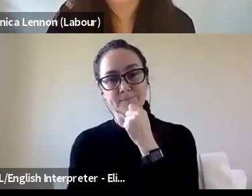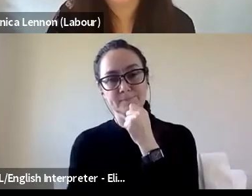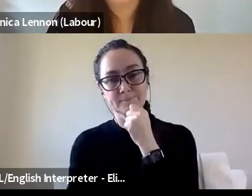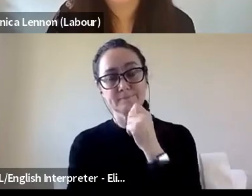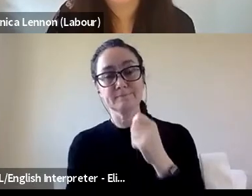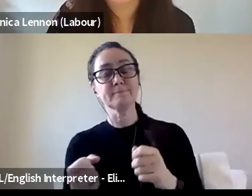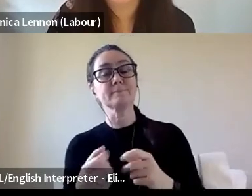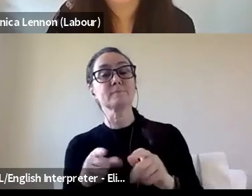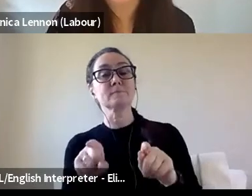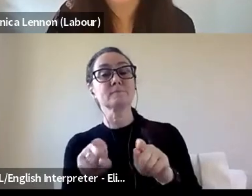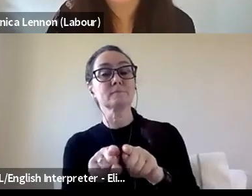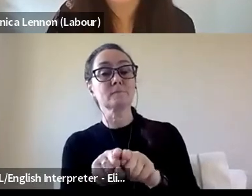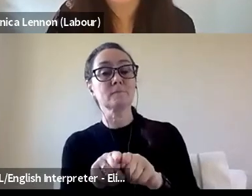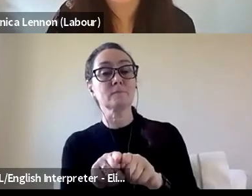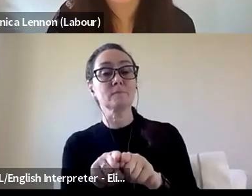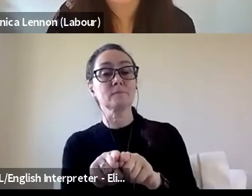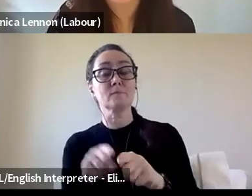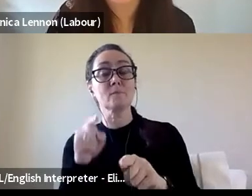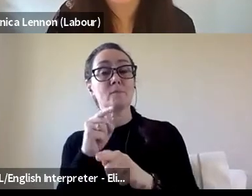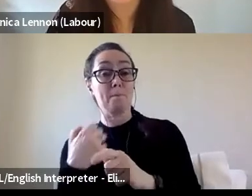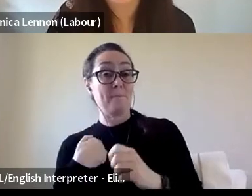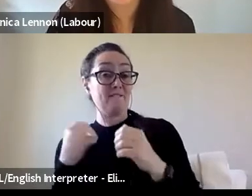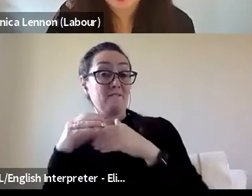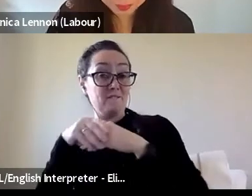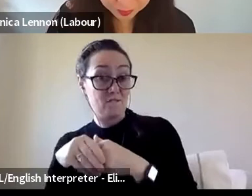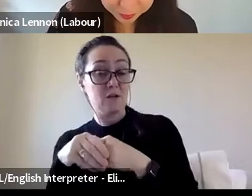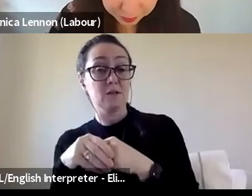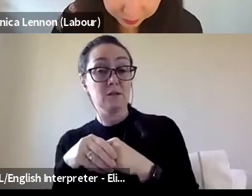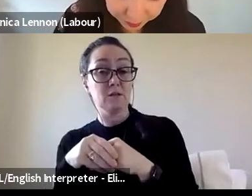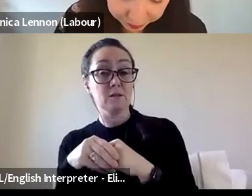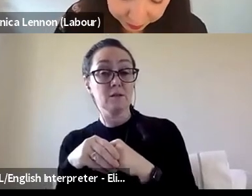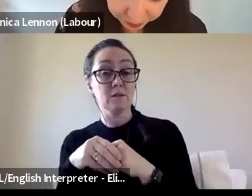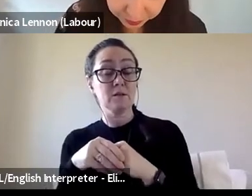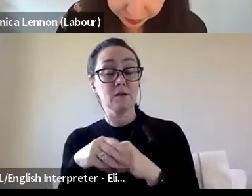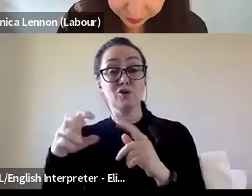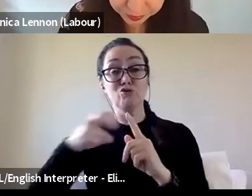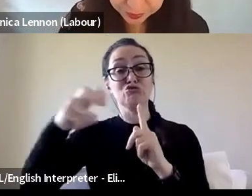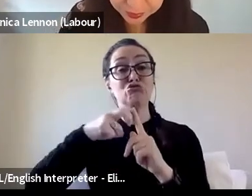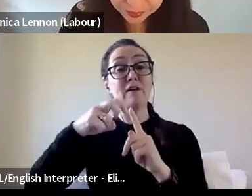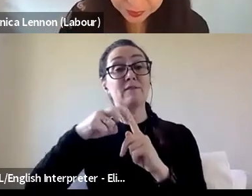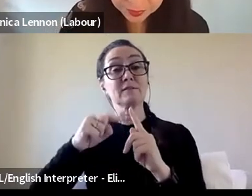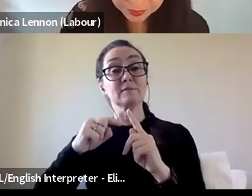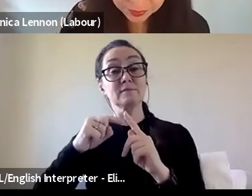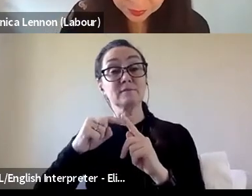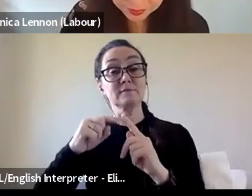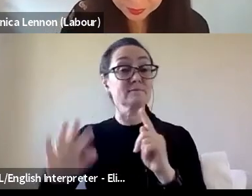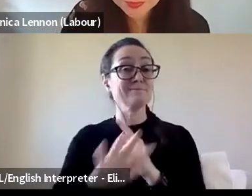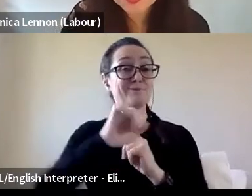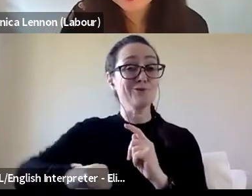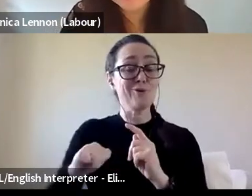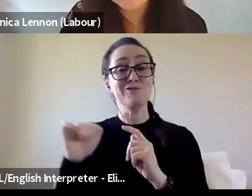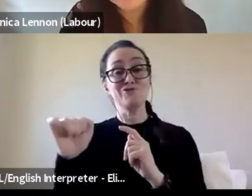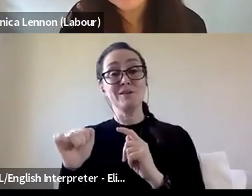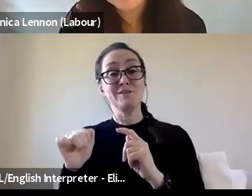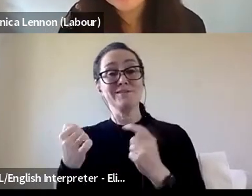Brinton, my friend, talk about her experiences travelling up and down the country as president of our party, taking